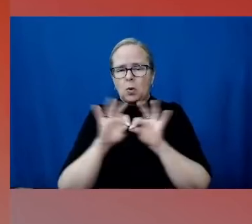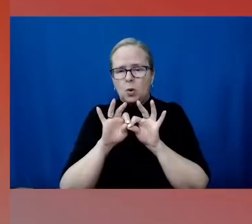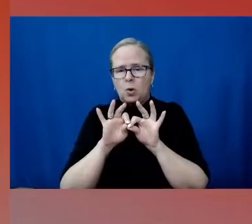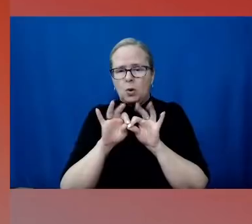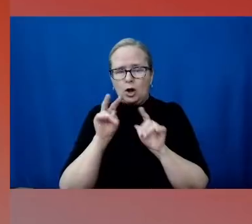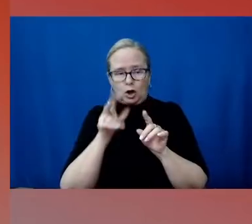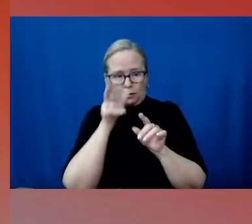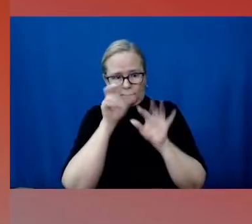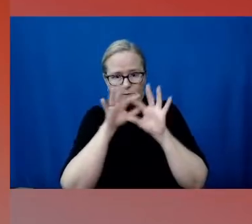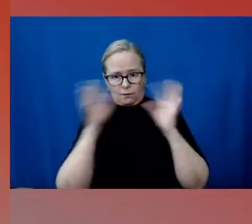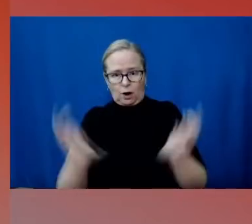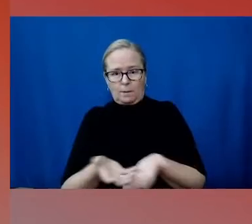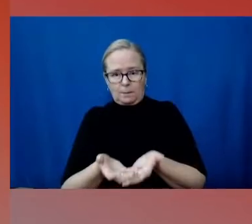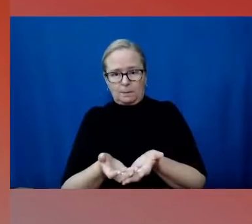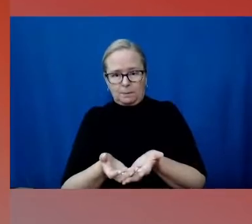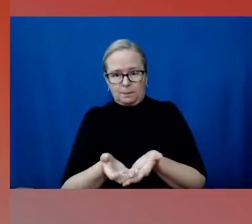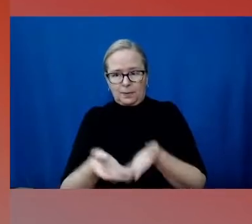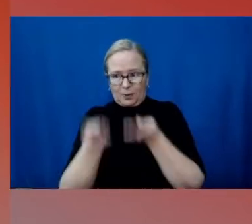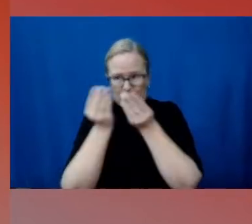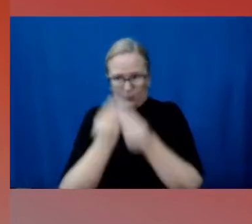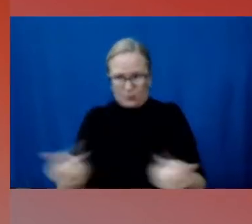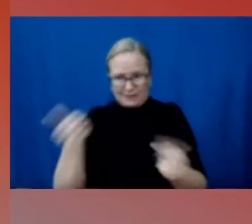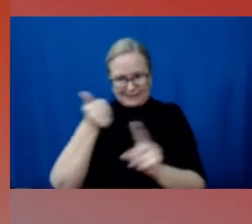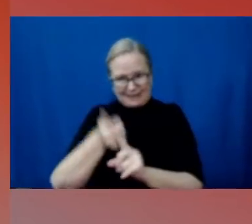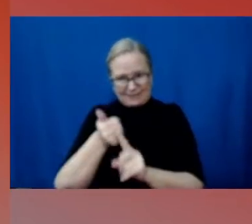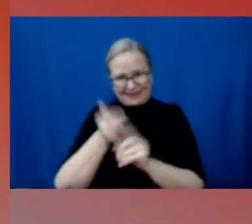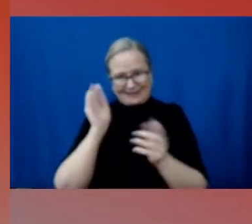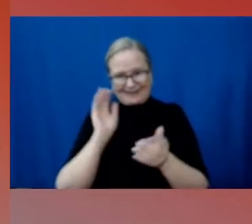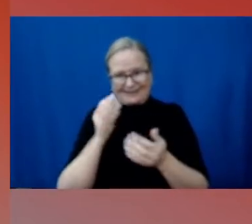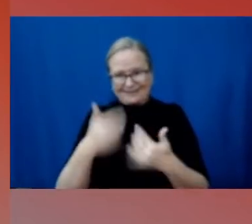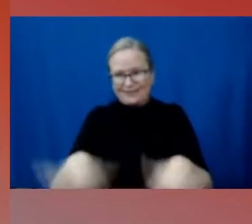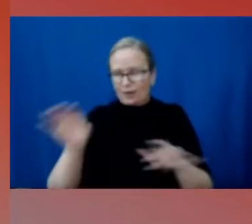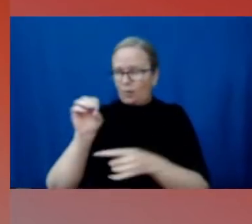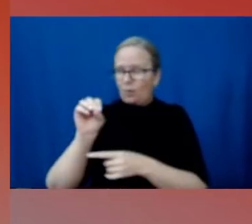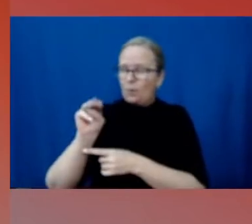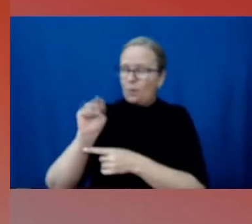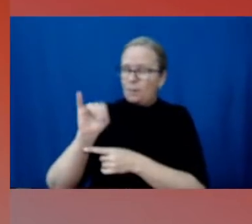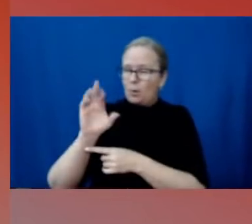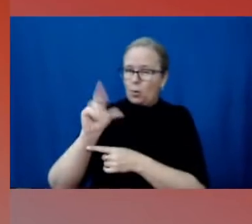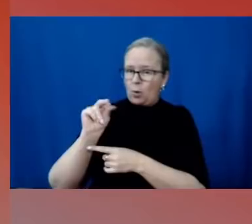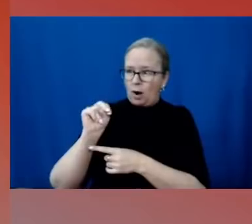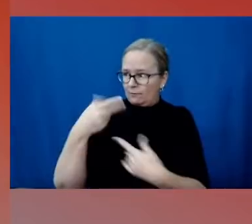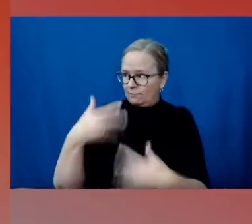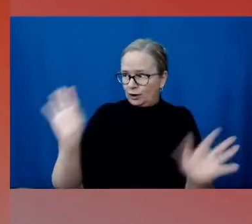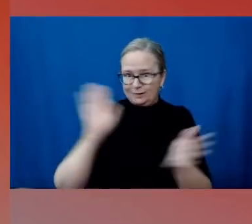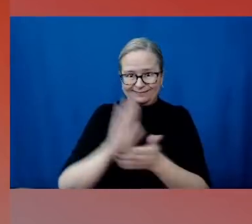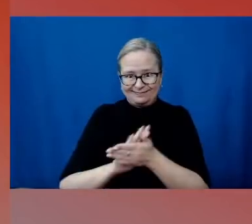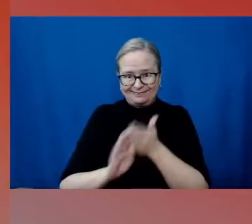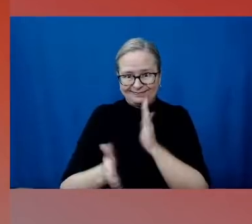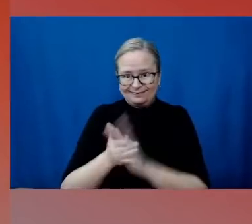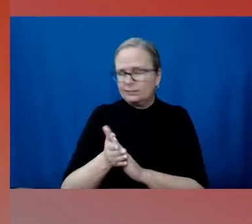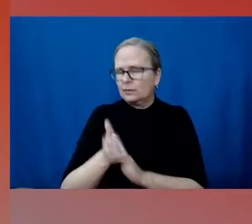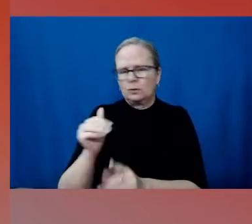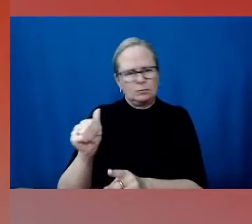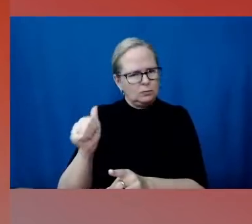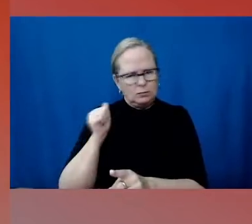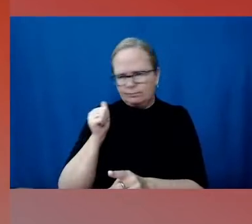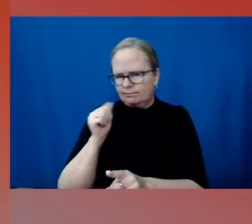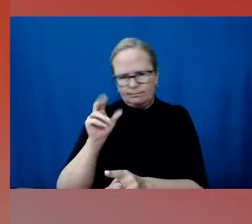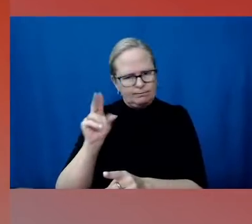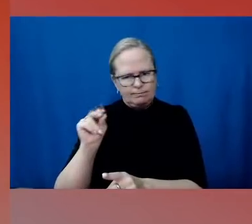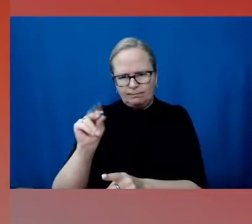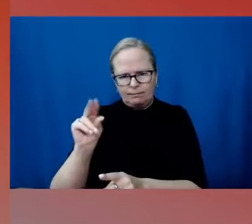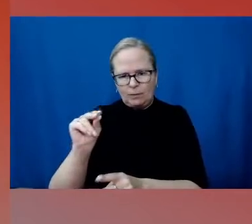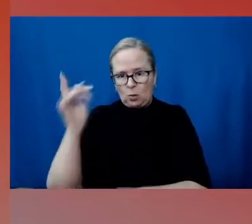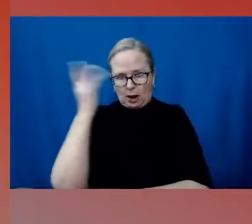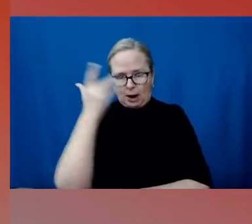important thing is that this pandemic will not end just by itself after Omicron wave, because one, the immunity both from infection and